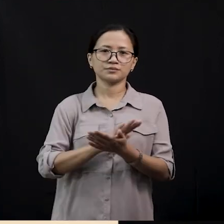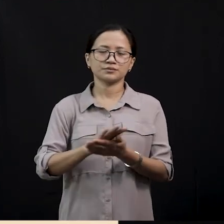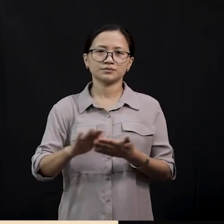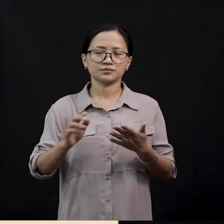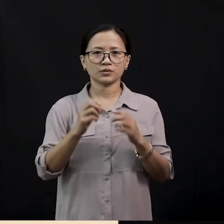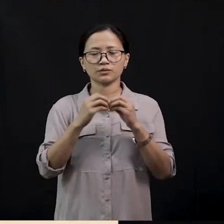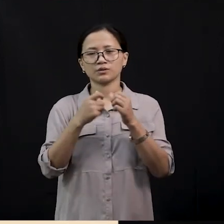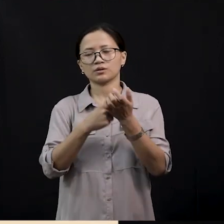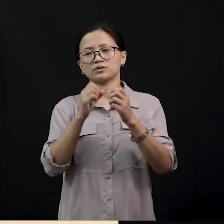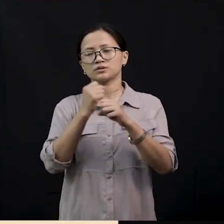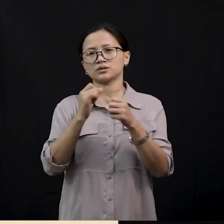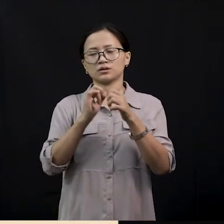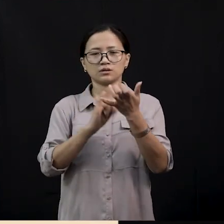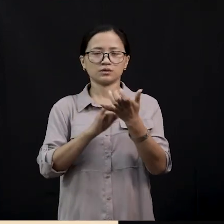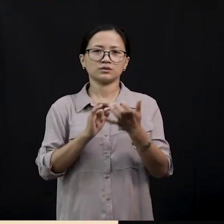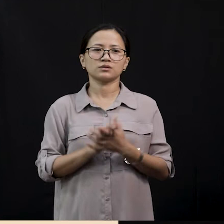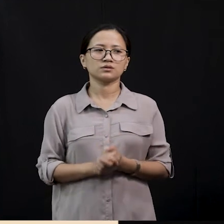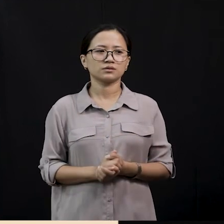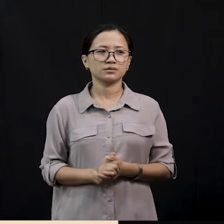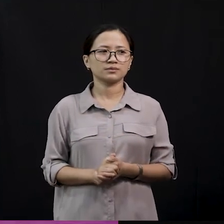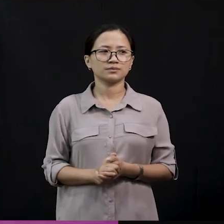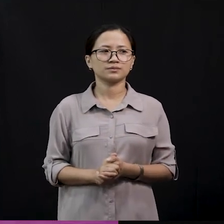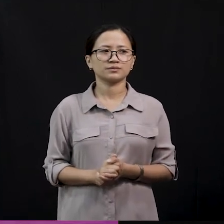is the bargain, the last bargain.